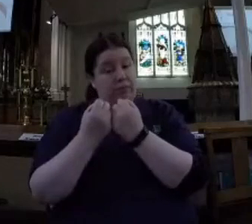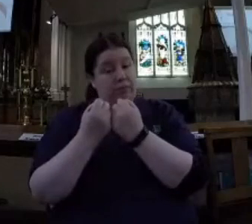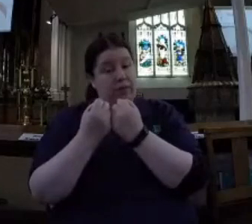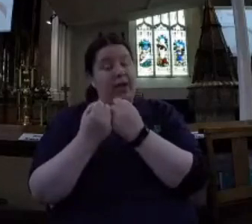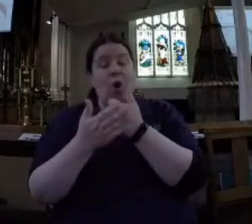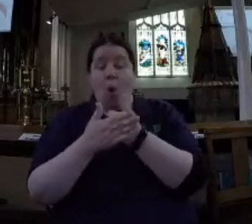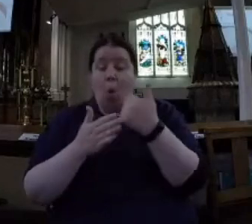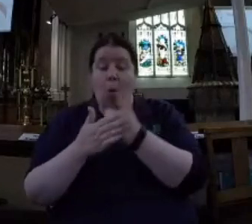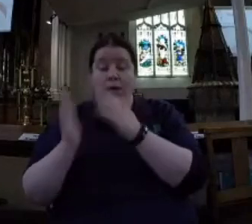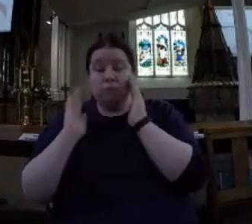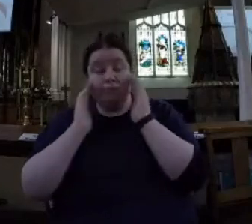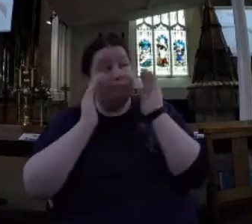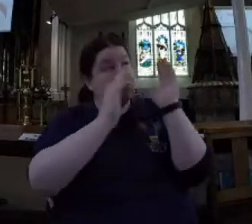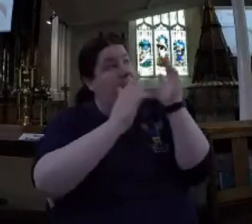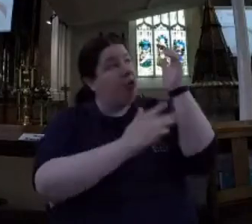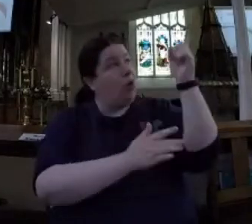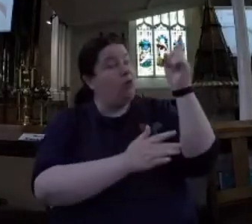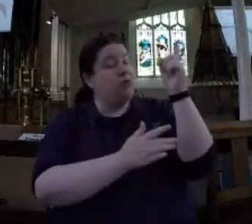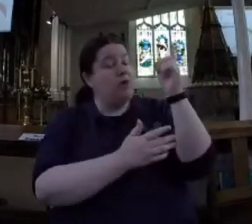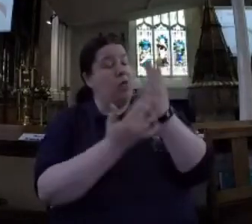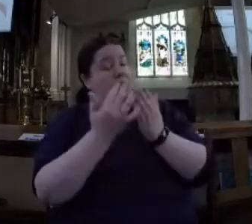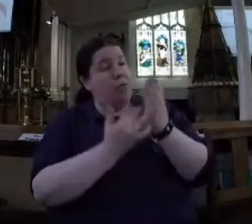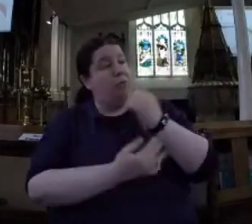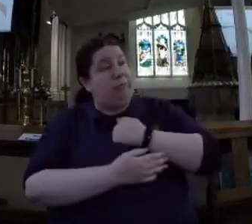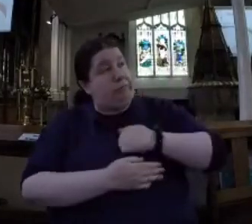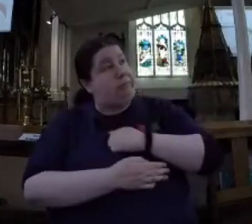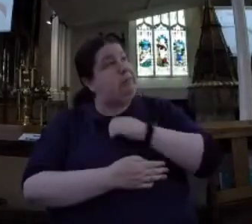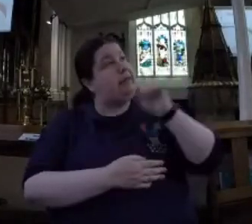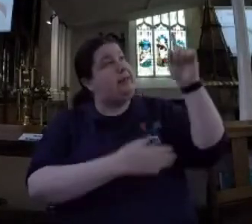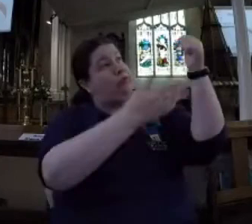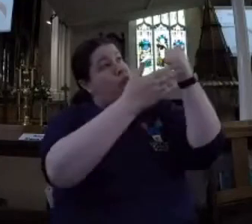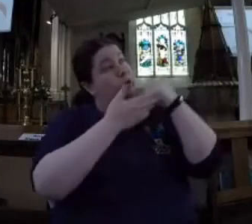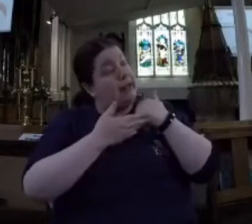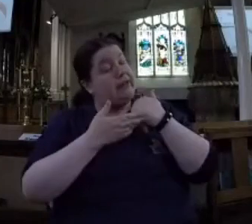way back to God through repentance and through His grace.